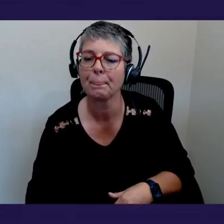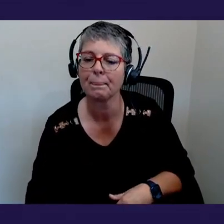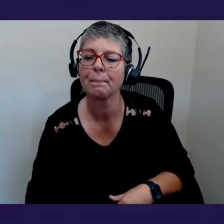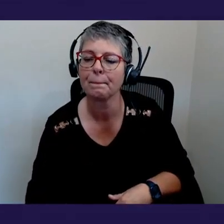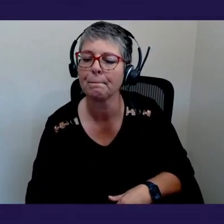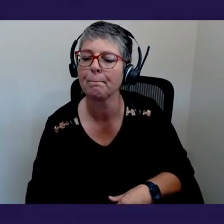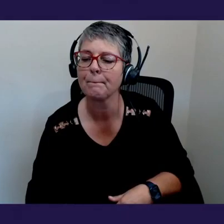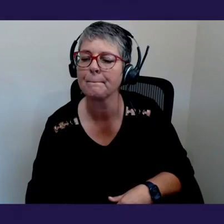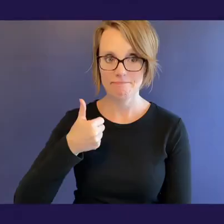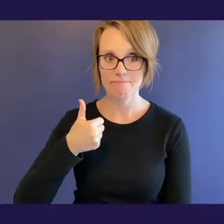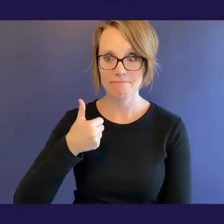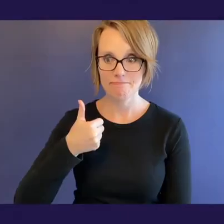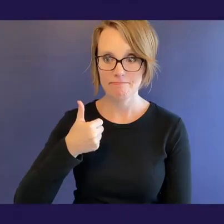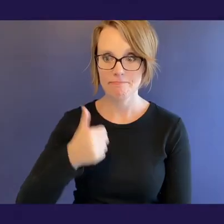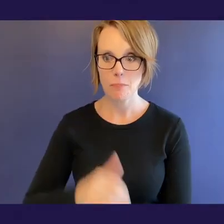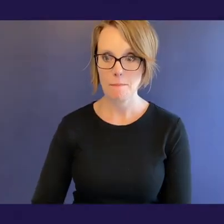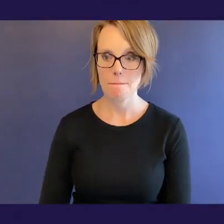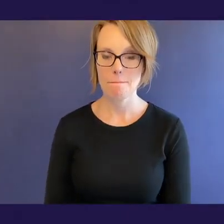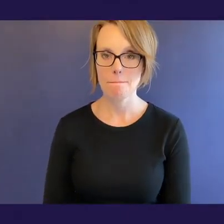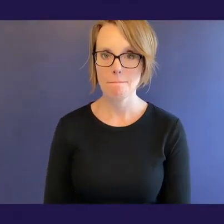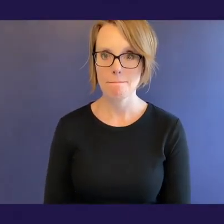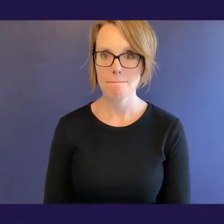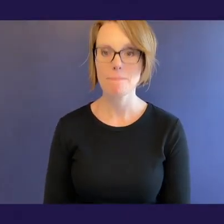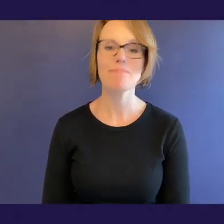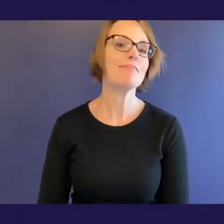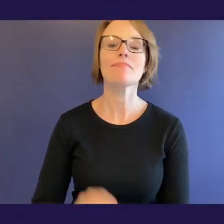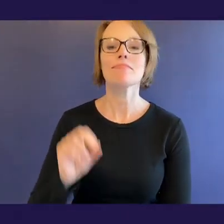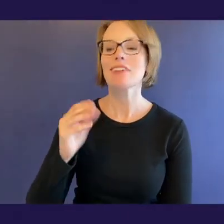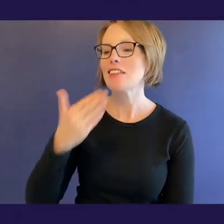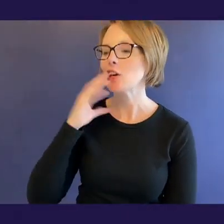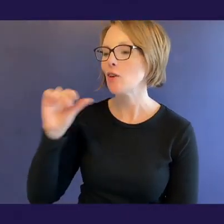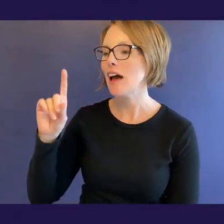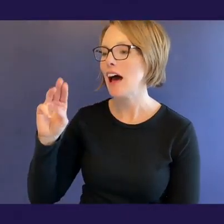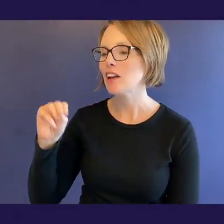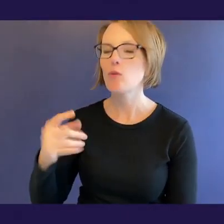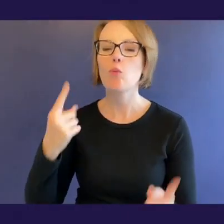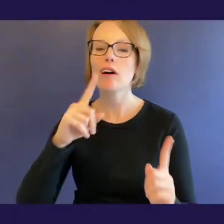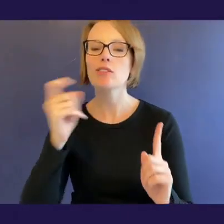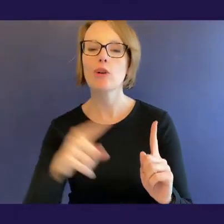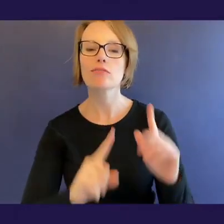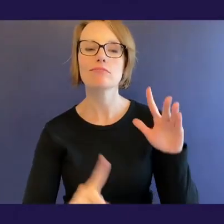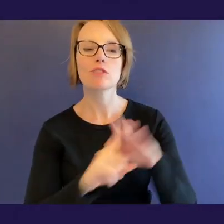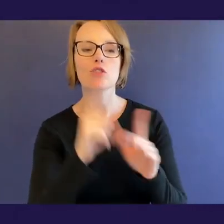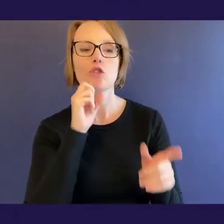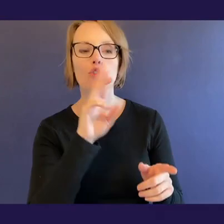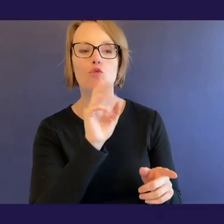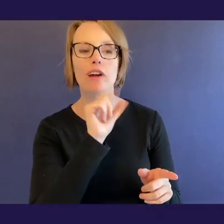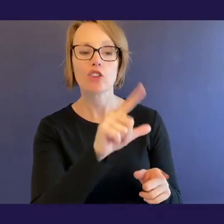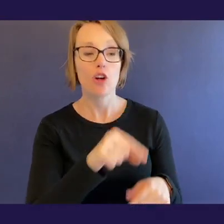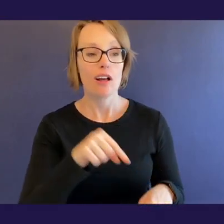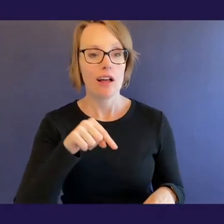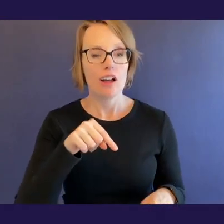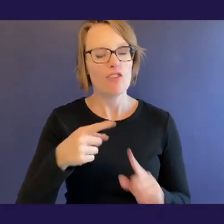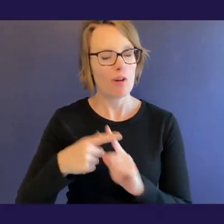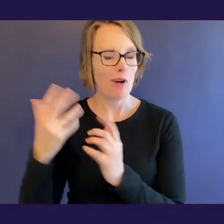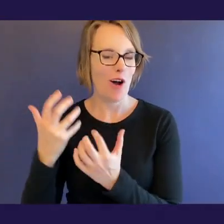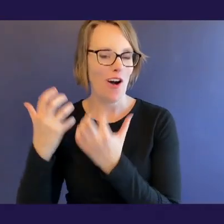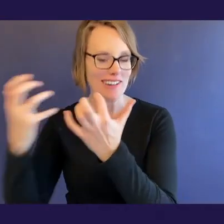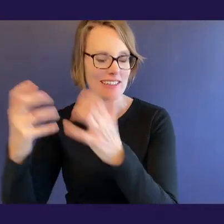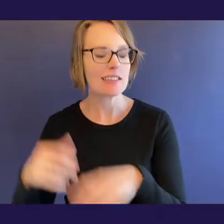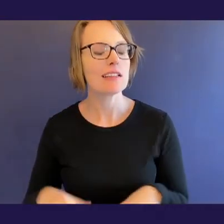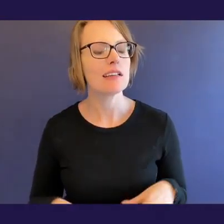A question for Rachael. How can this type of strategy be implemented? This is from our audience. How can this